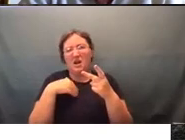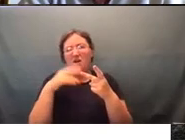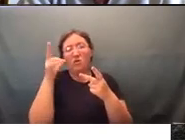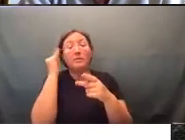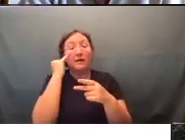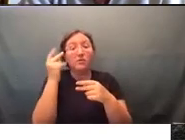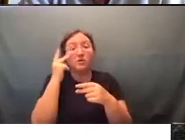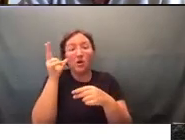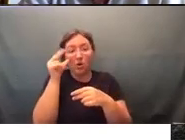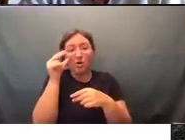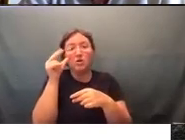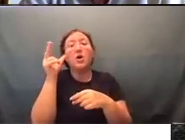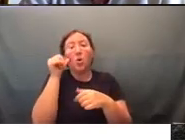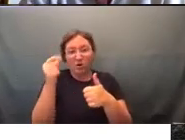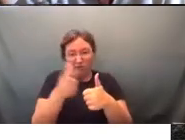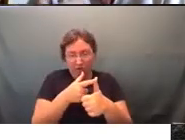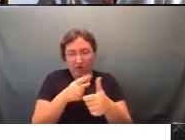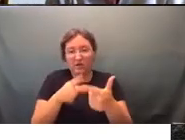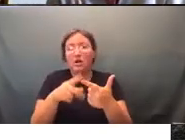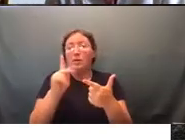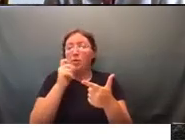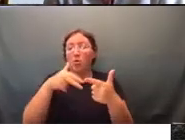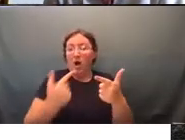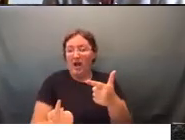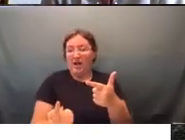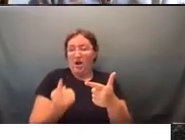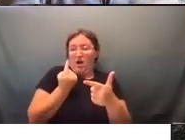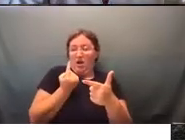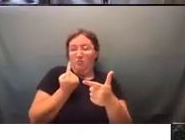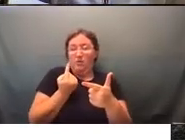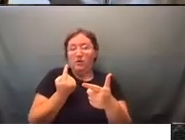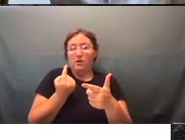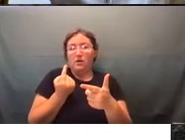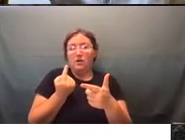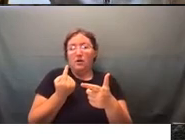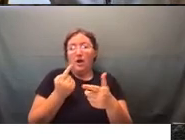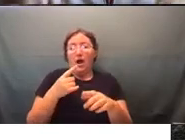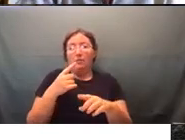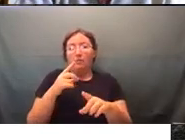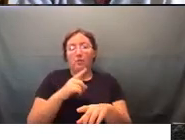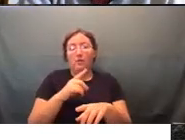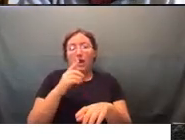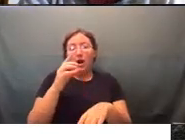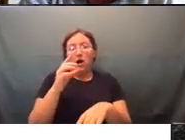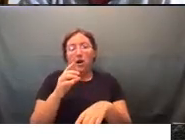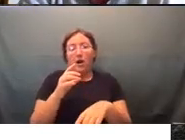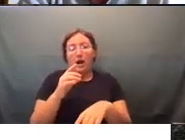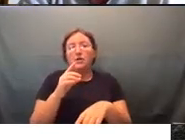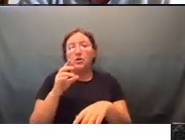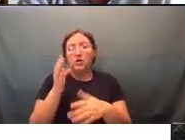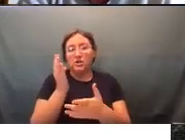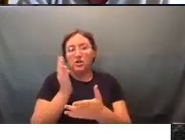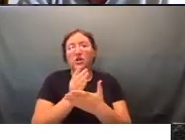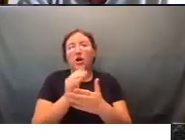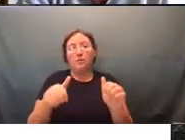do, horses have the right of way, and you should stop downhill of them. So you're not like on top of the mountain looking scary. And then we're always